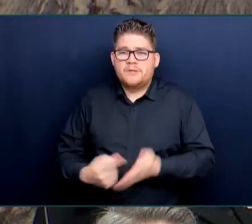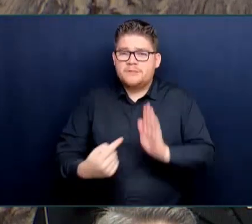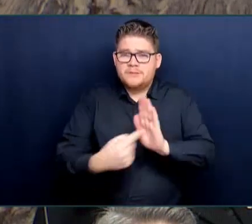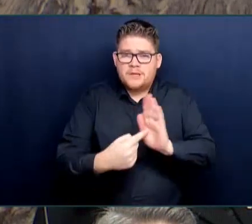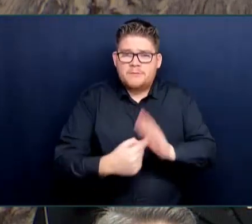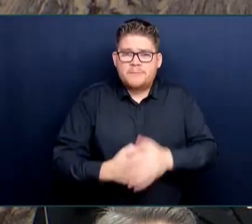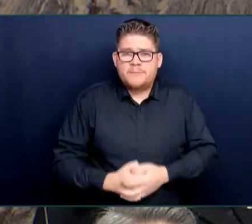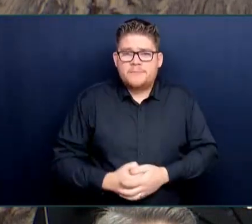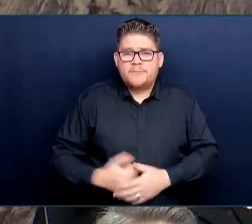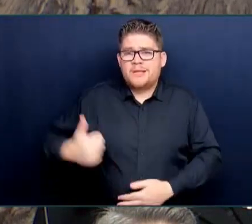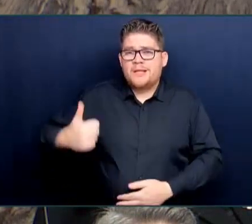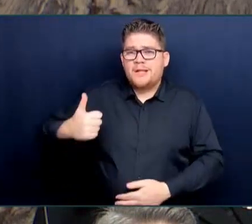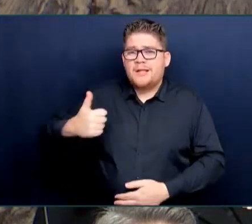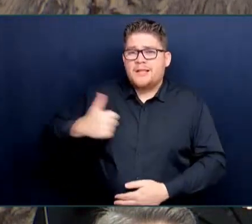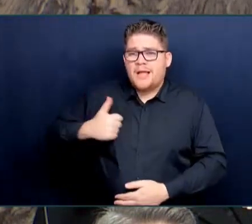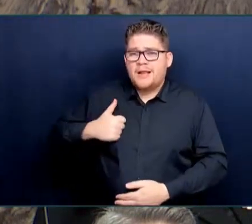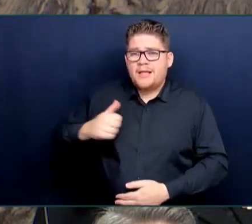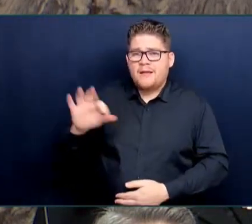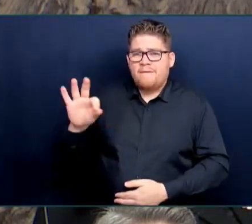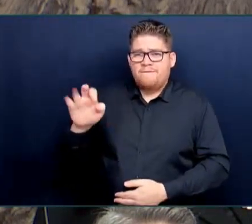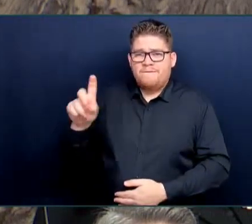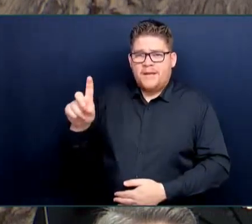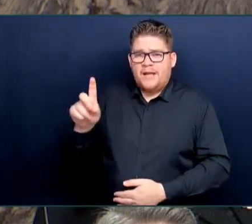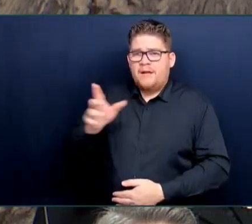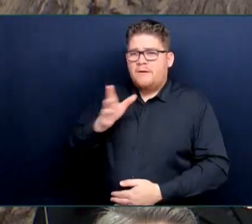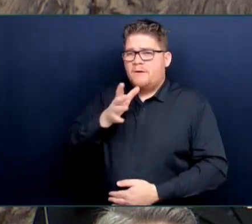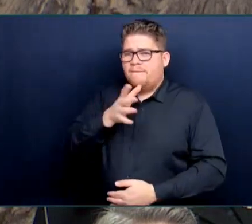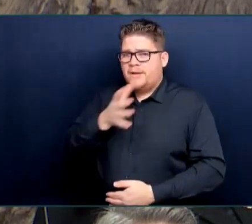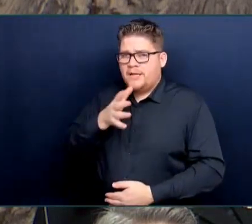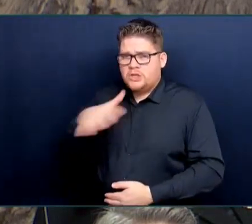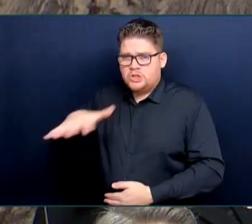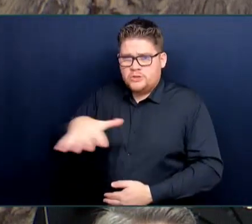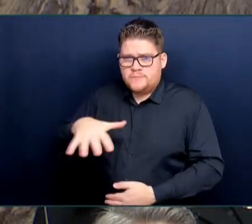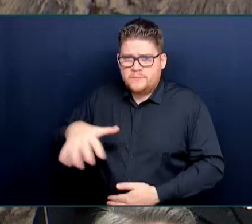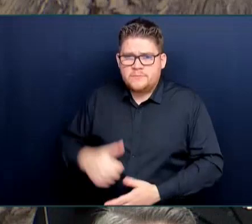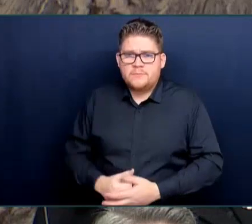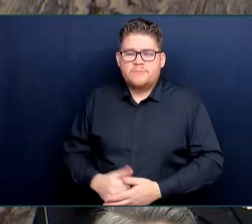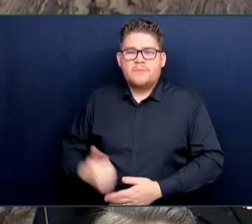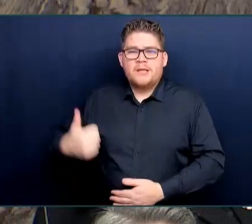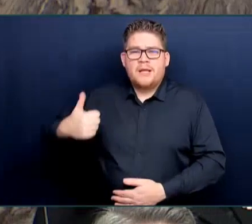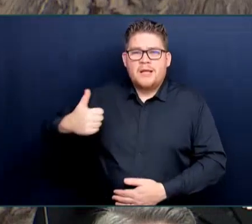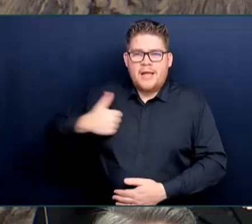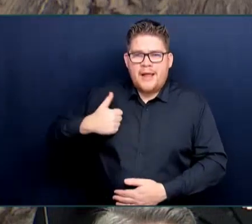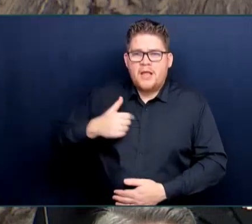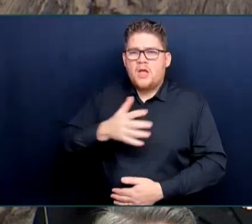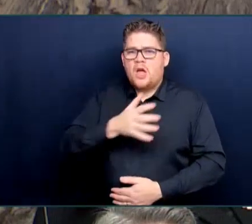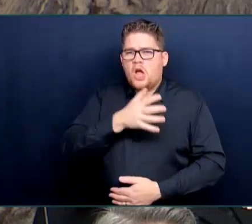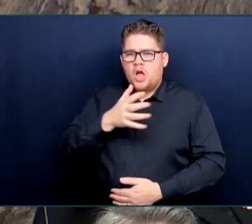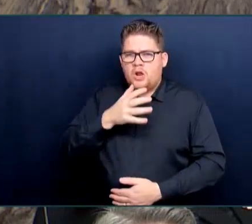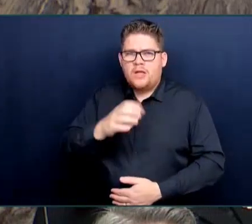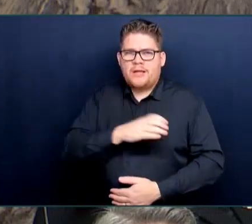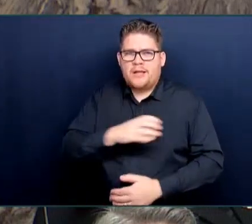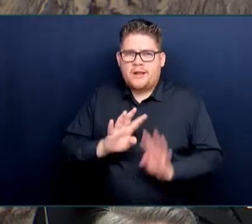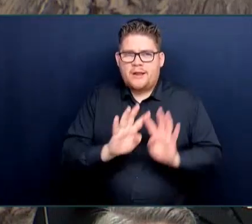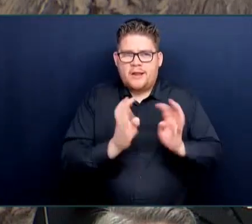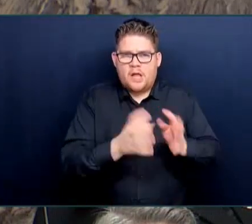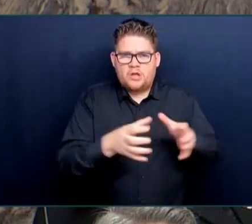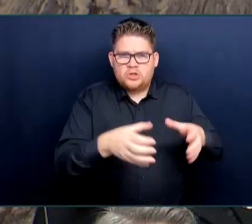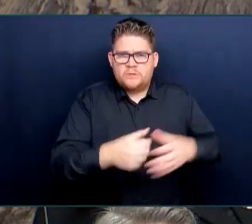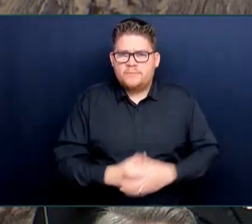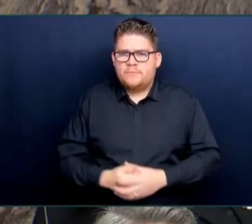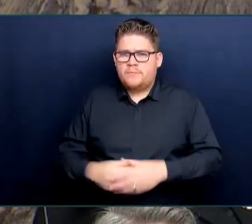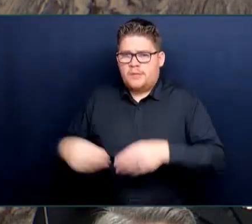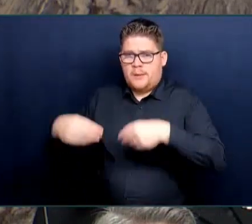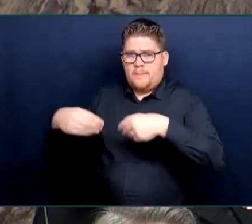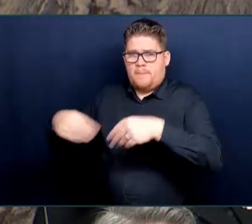of Agriculture, the Canadian Horticultural Council, the BC Coast Vegetable Marketing Co-op, the Ministers' Council on the Food Industry, the